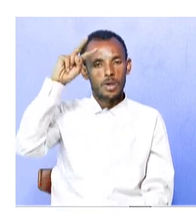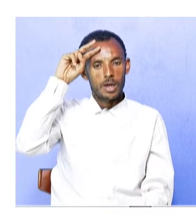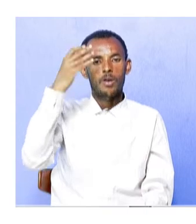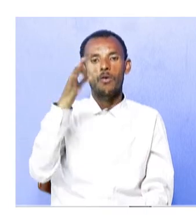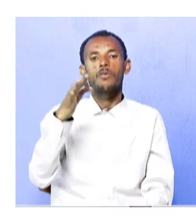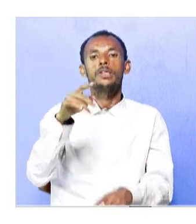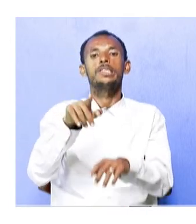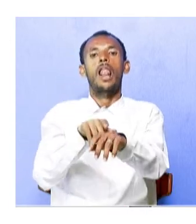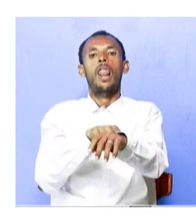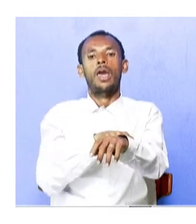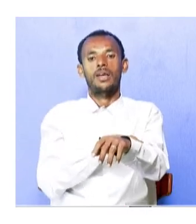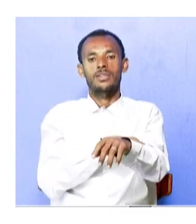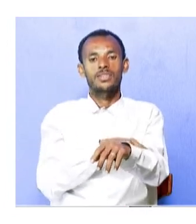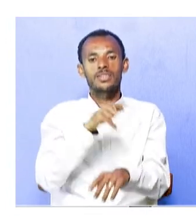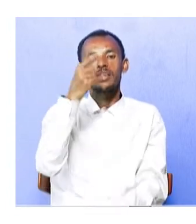length